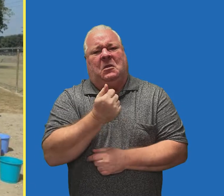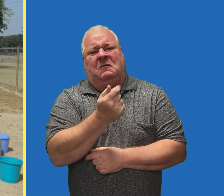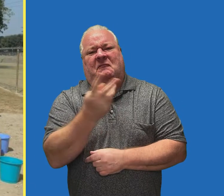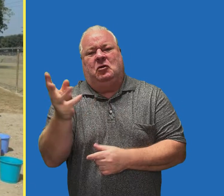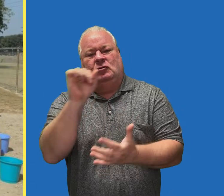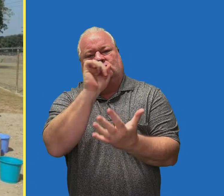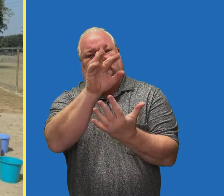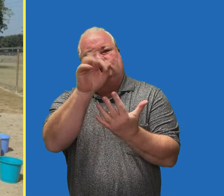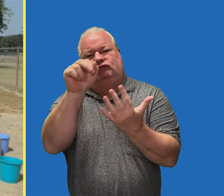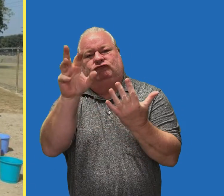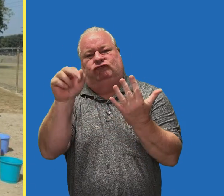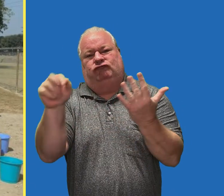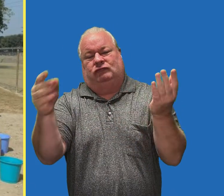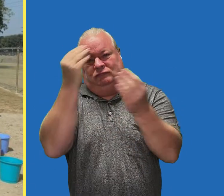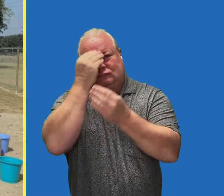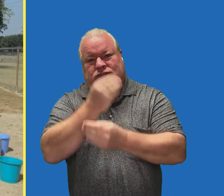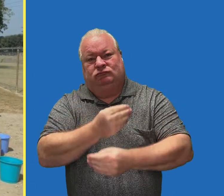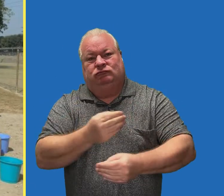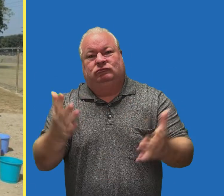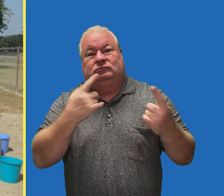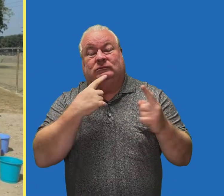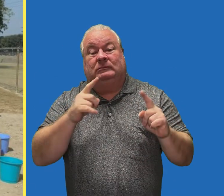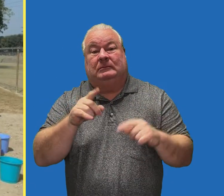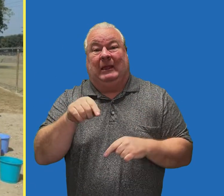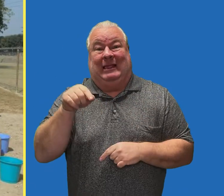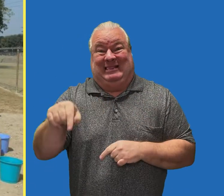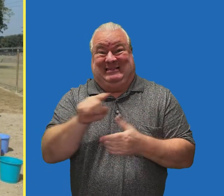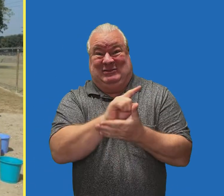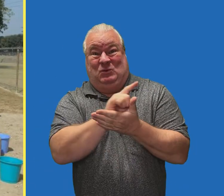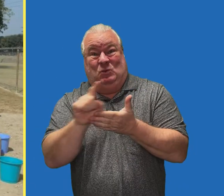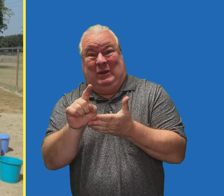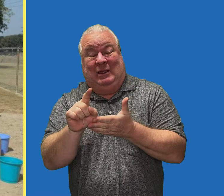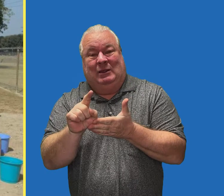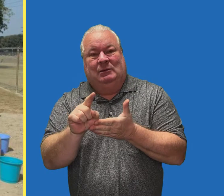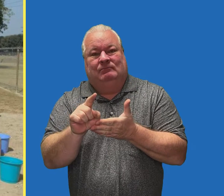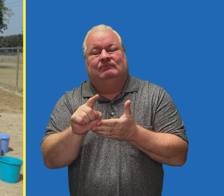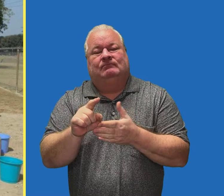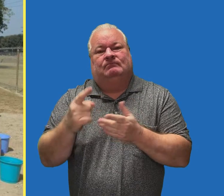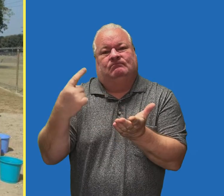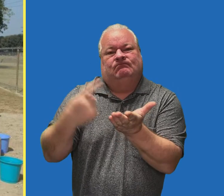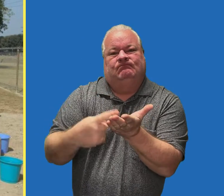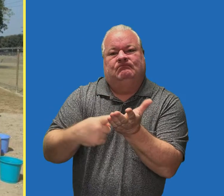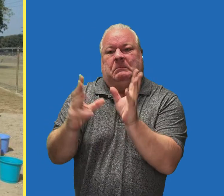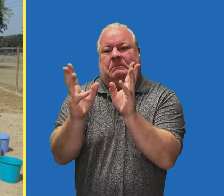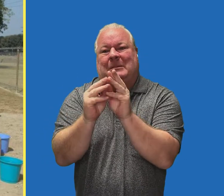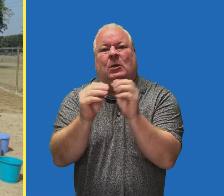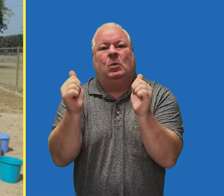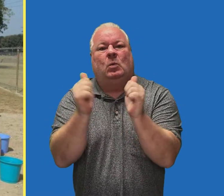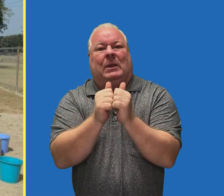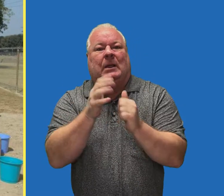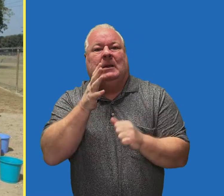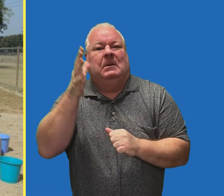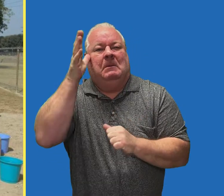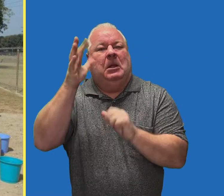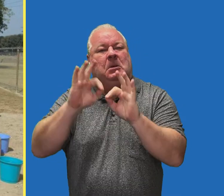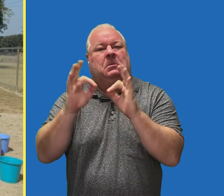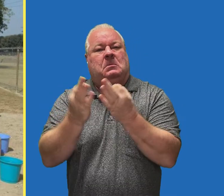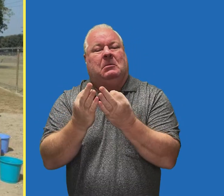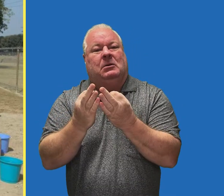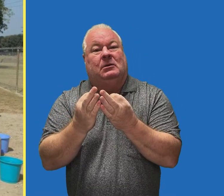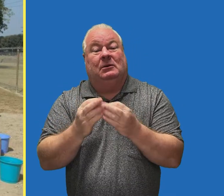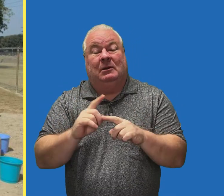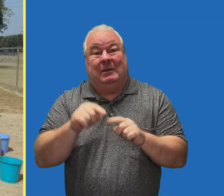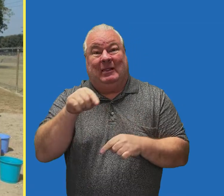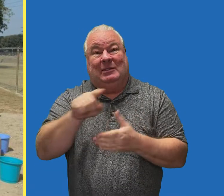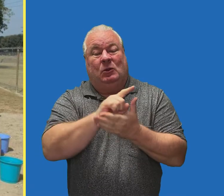2022. Just have a few announcements. We do have parent conferences this week for some of you, but everybody